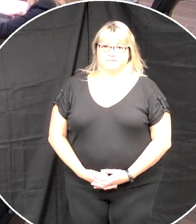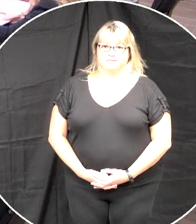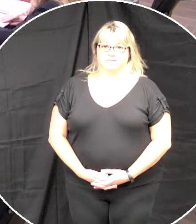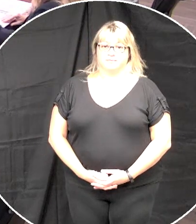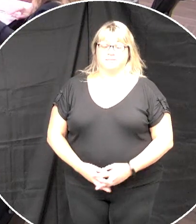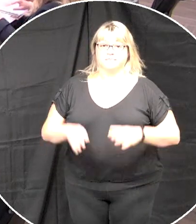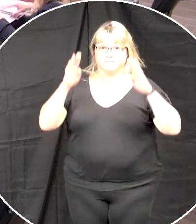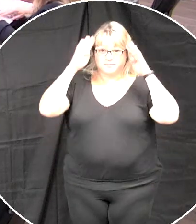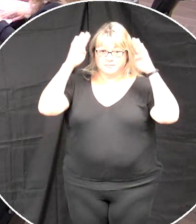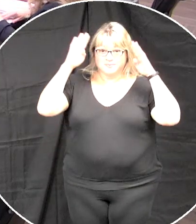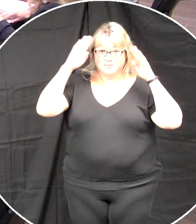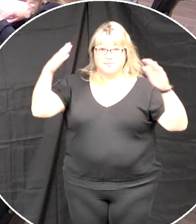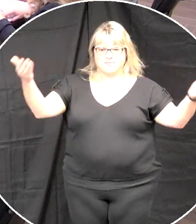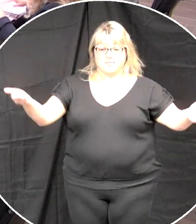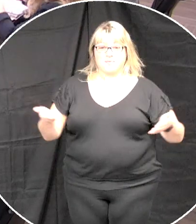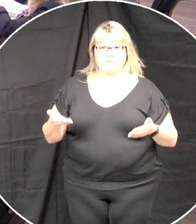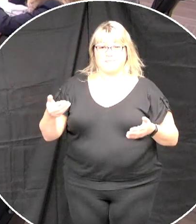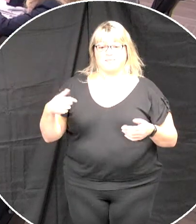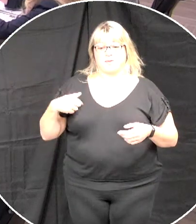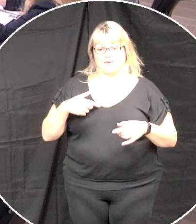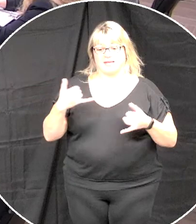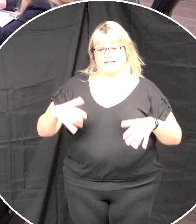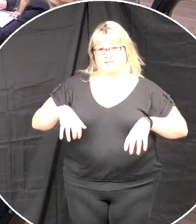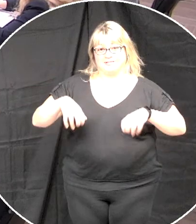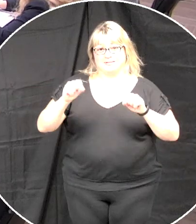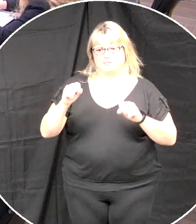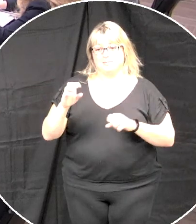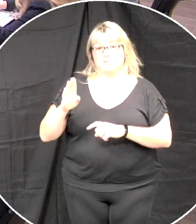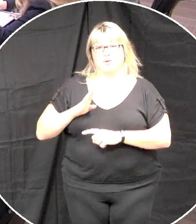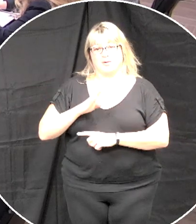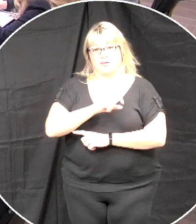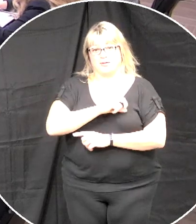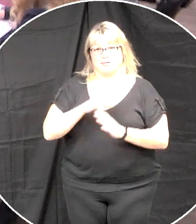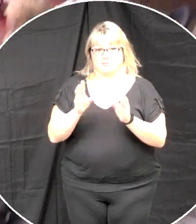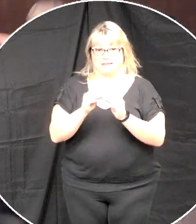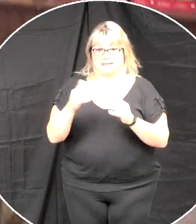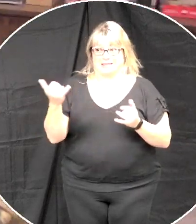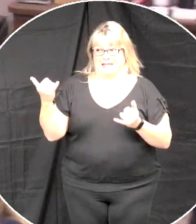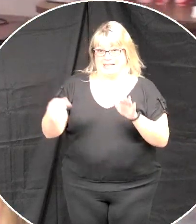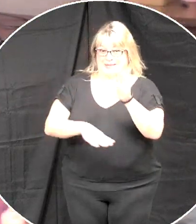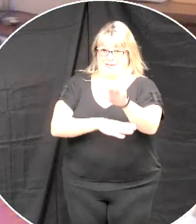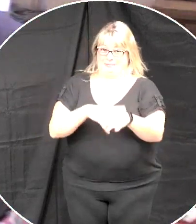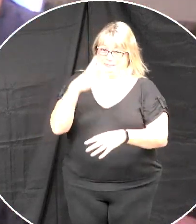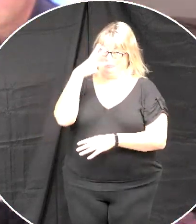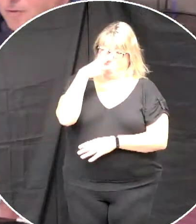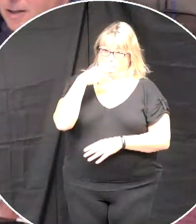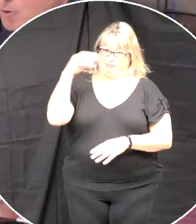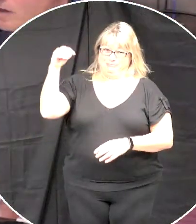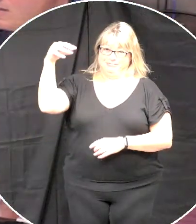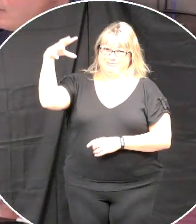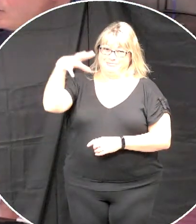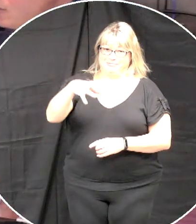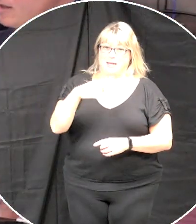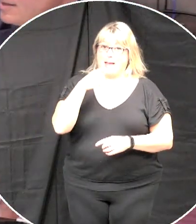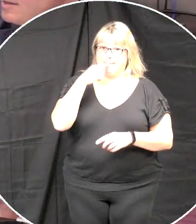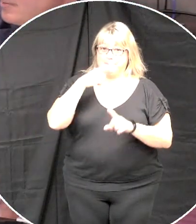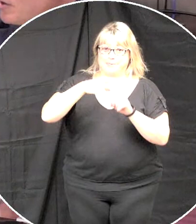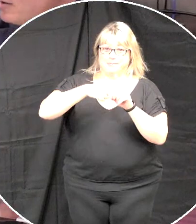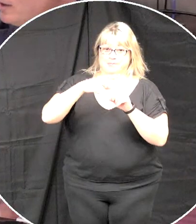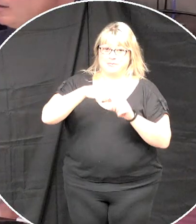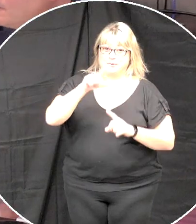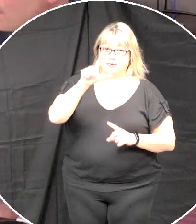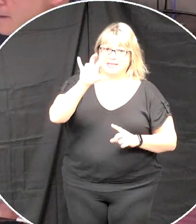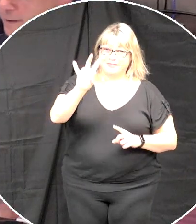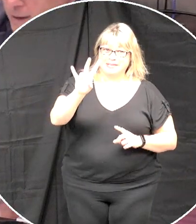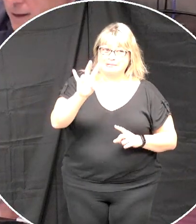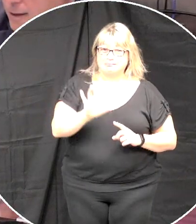Okay, welcome everybody to our board meeting on this beautiful sunny afternoon in St. John's, Newfoundland. 27 degrees, I say